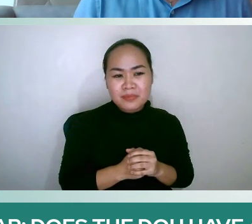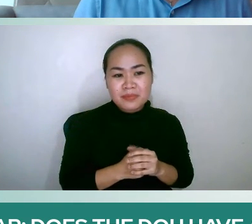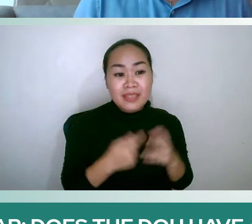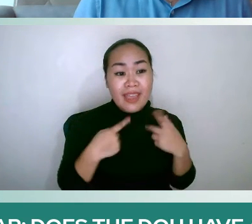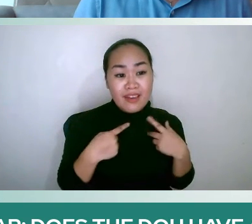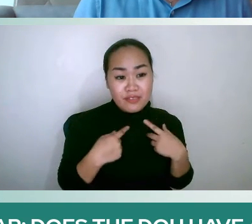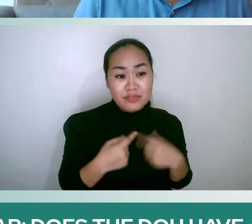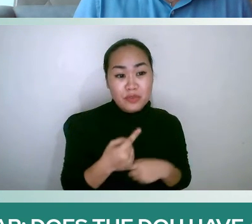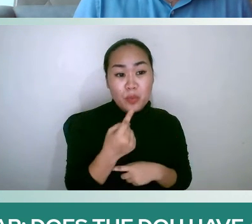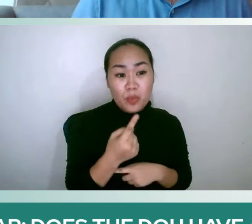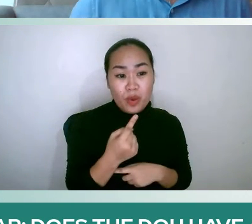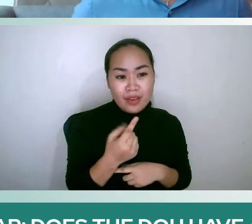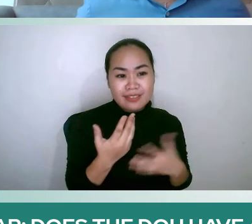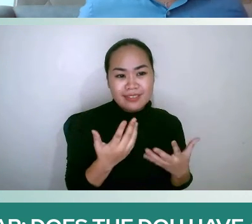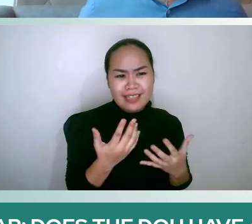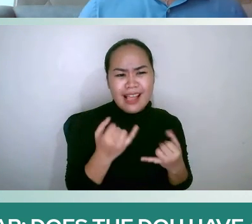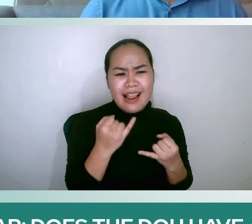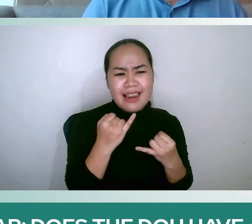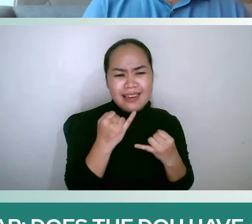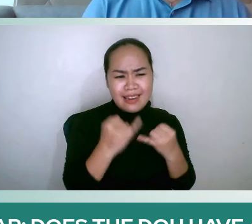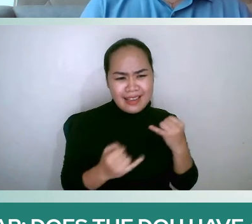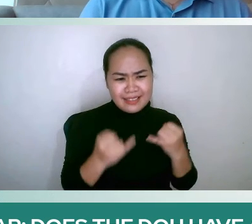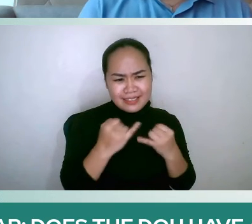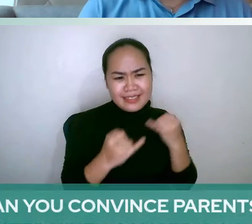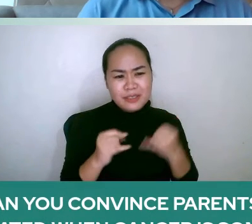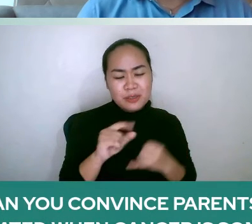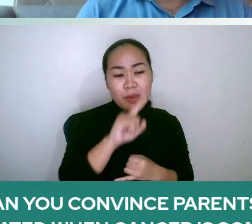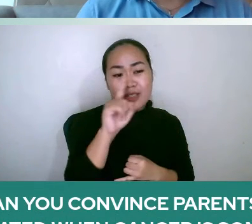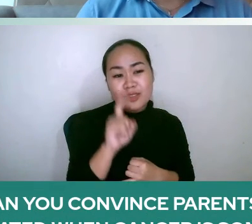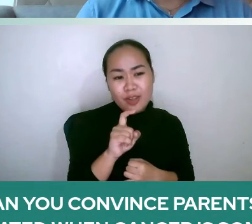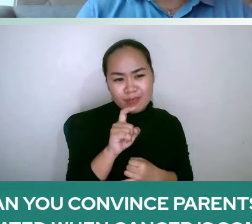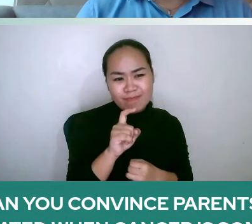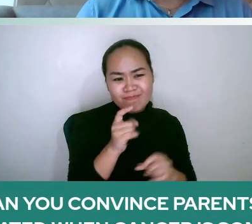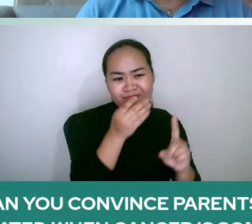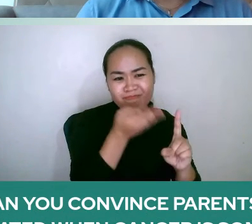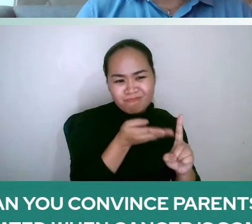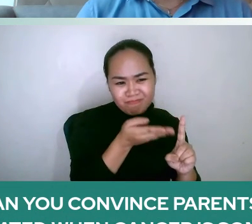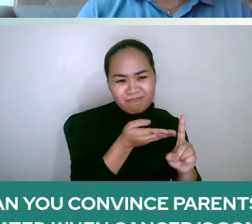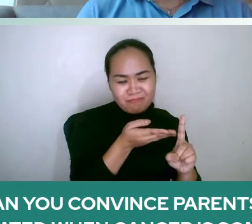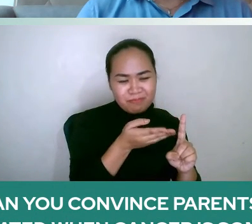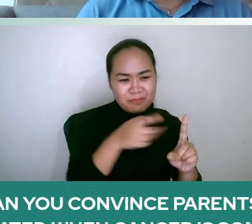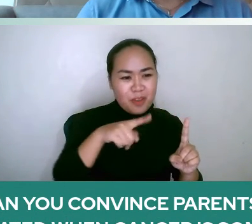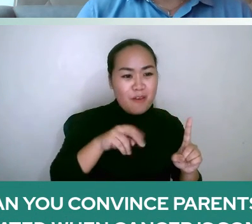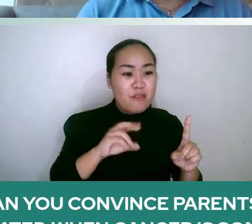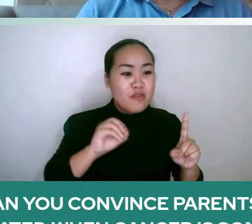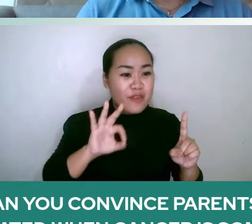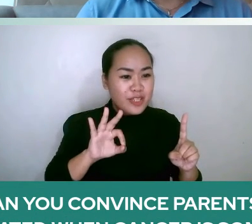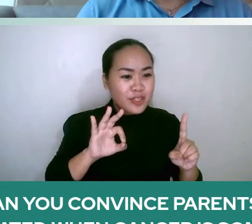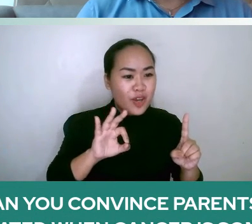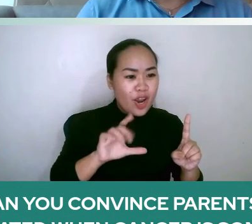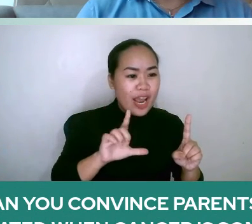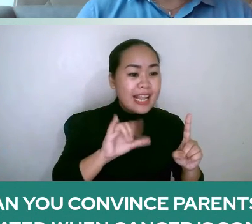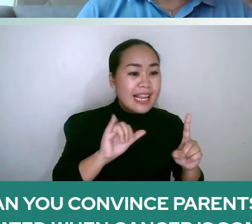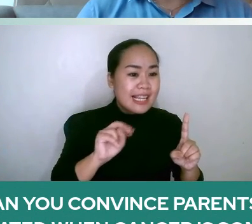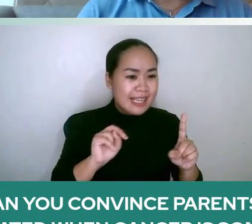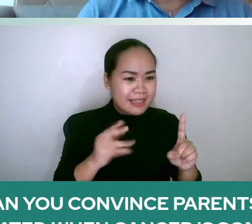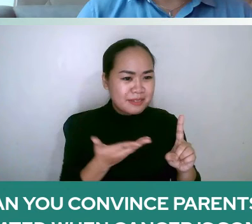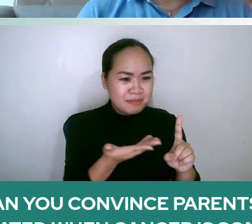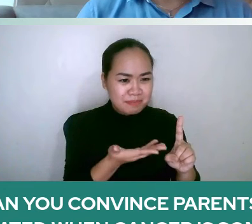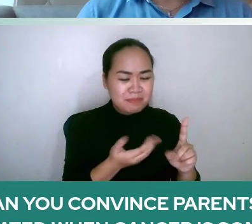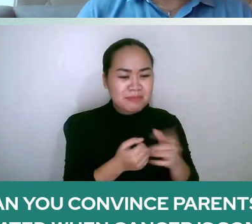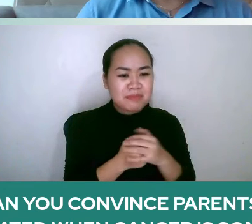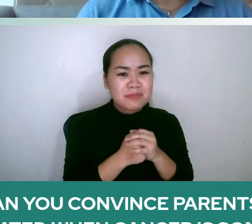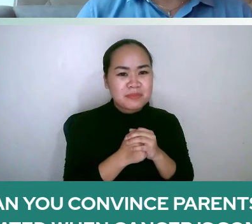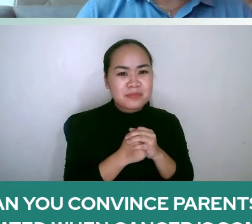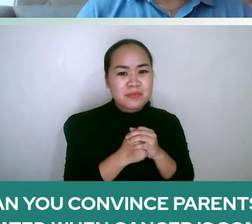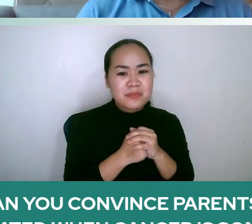one burning last question that's directed to Professor Ling, and this relates to